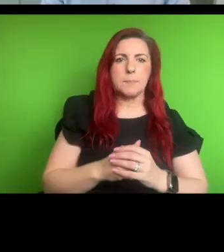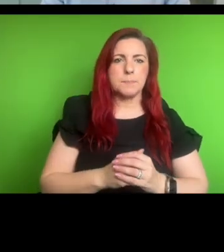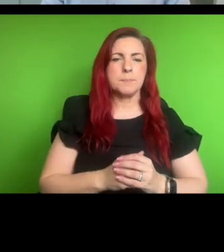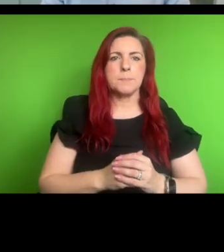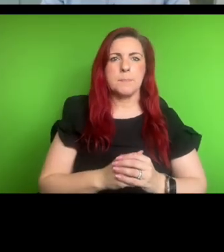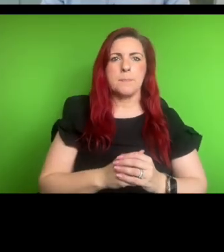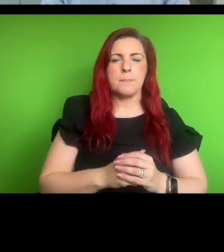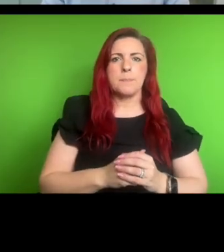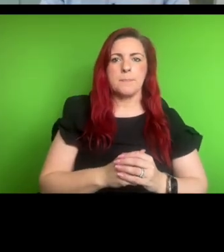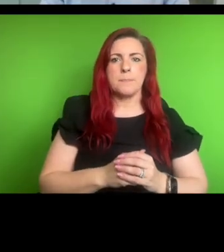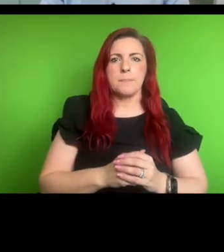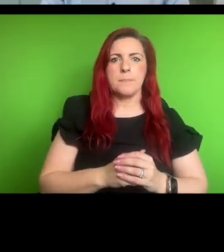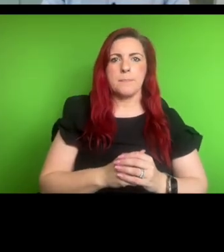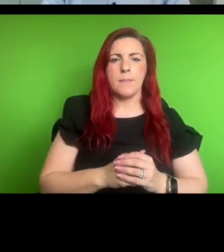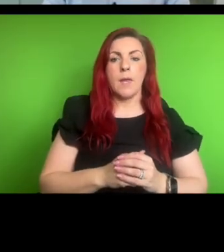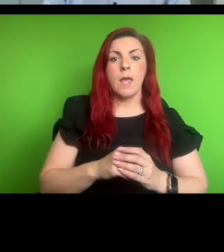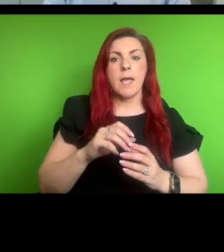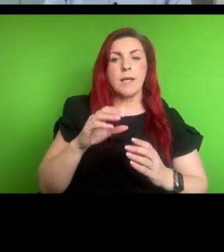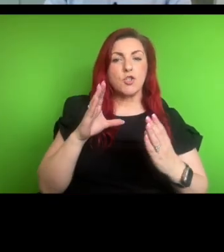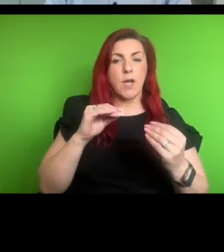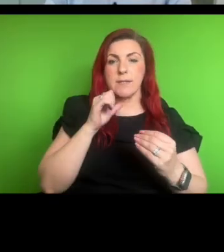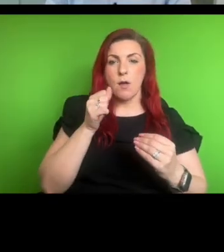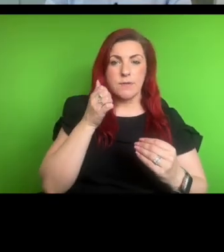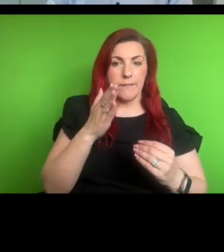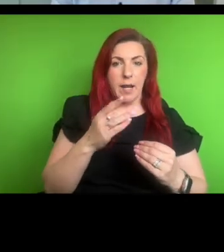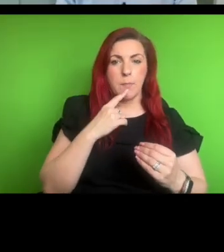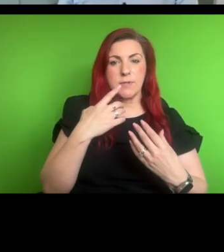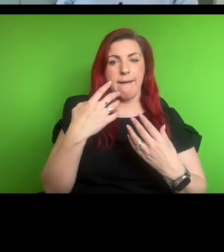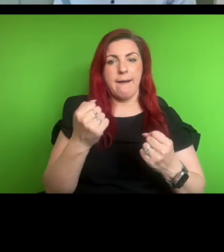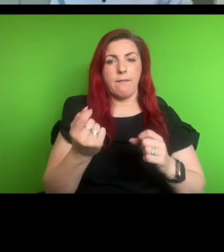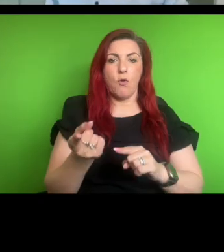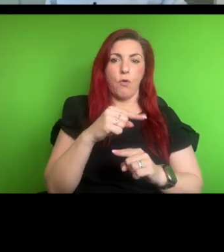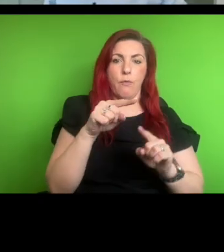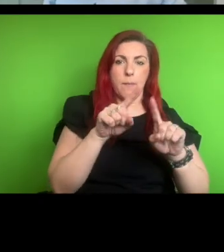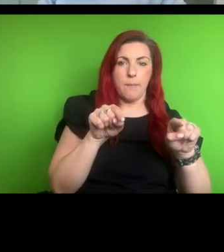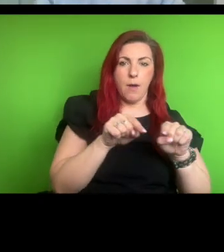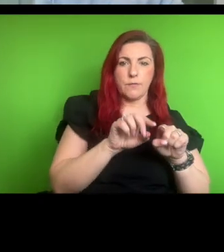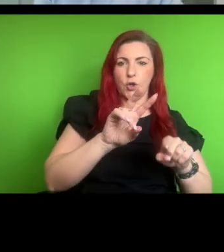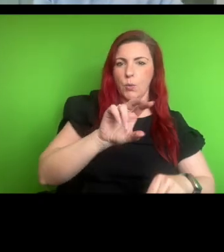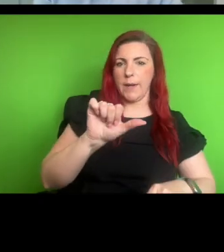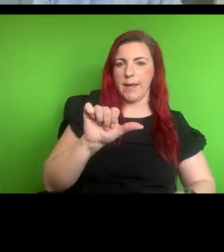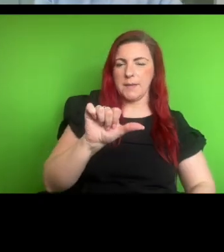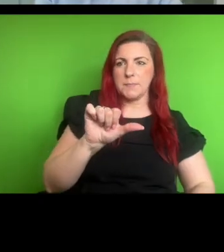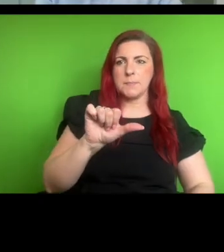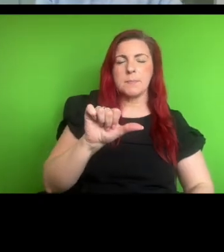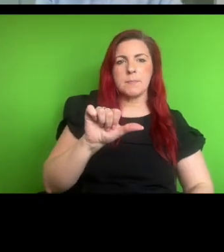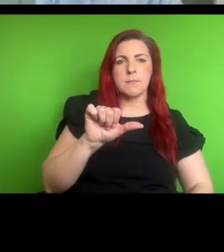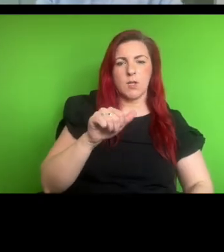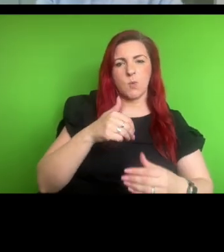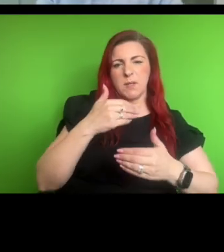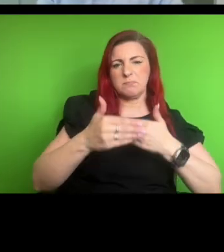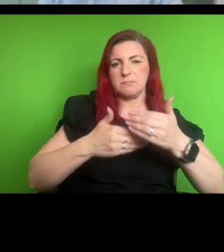on Zoom, and we provided you with the Q&A feature. So as the webinar goes on, you